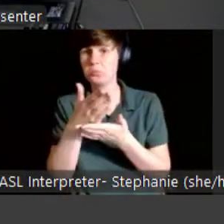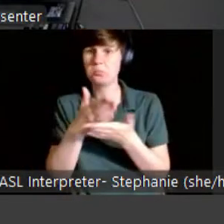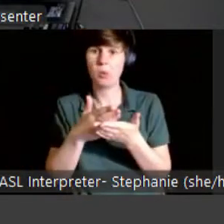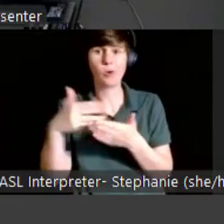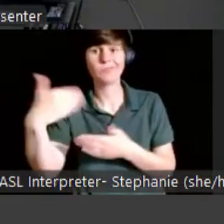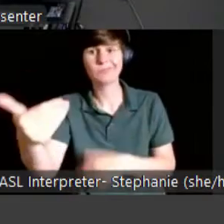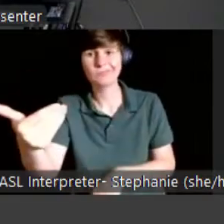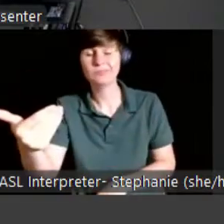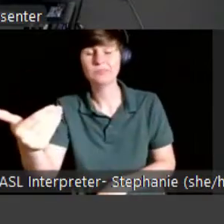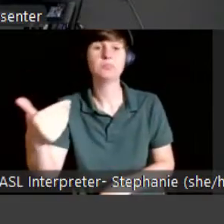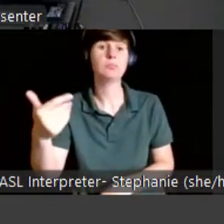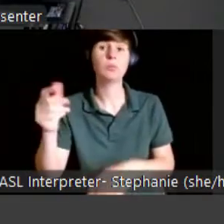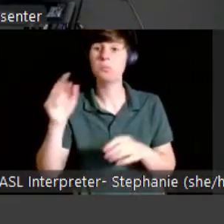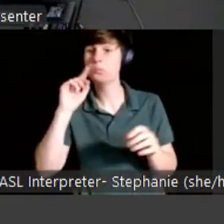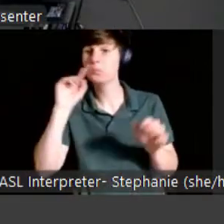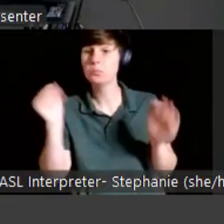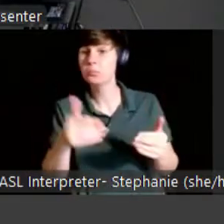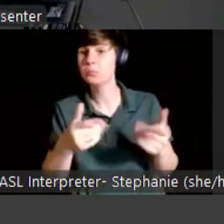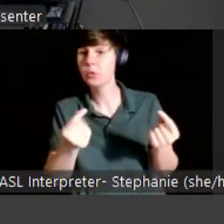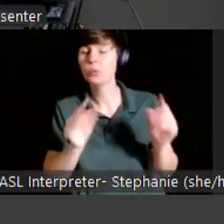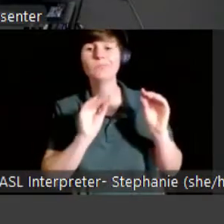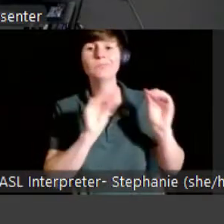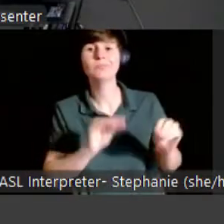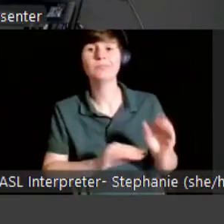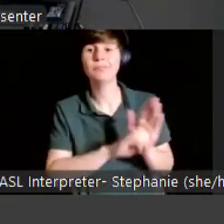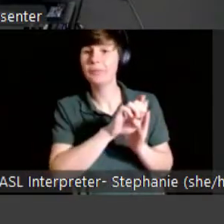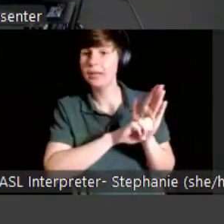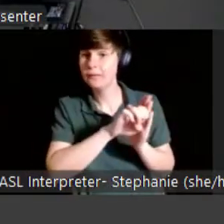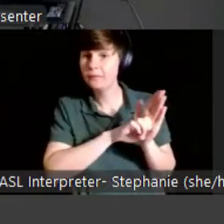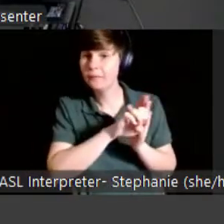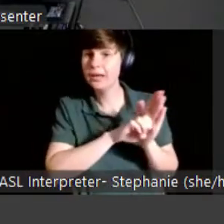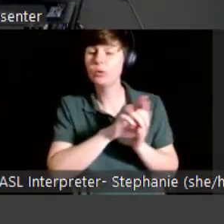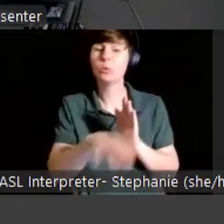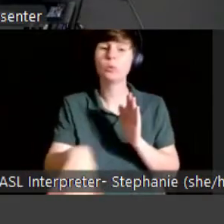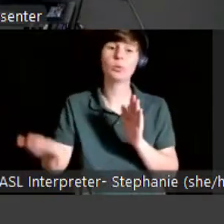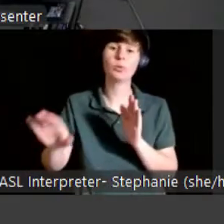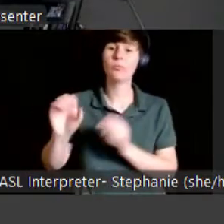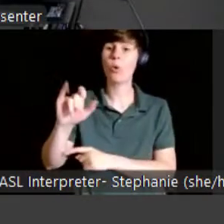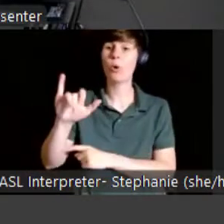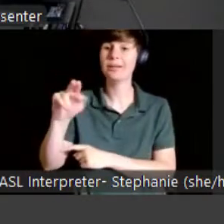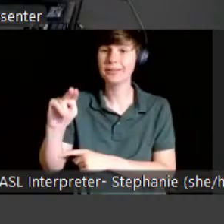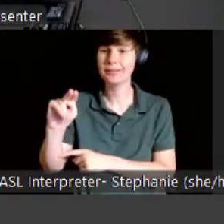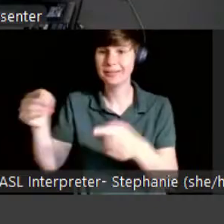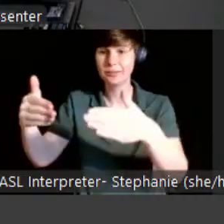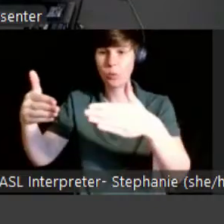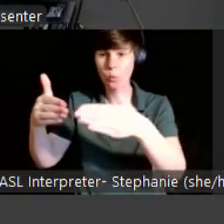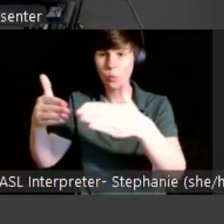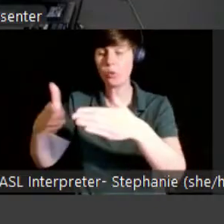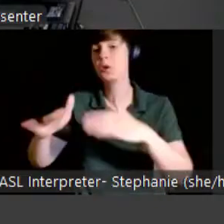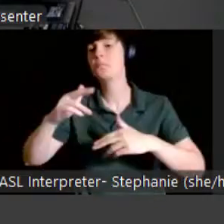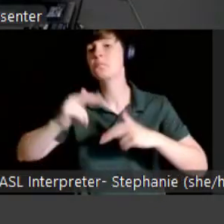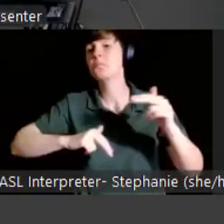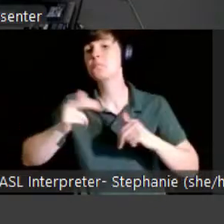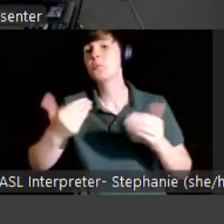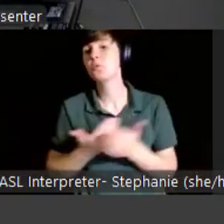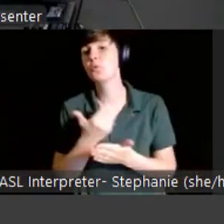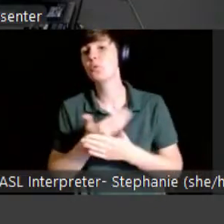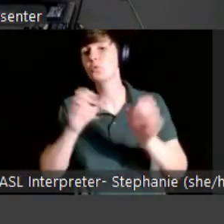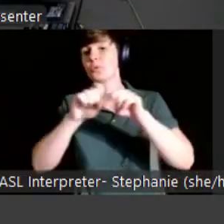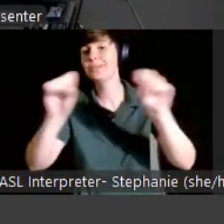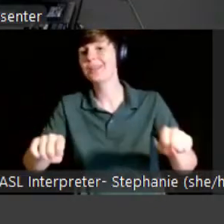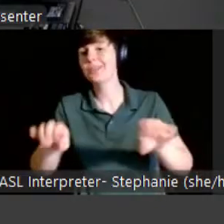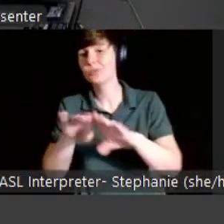installing the elevator and restoring the whole corner at Austin, building out the new station entrance, and ultimately making the station fully accessible.